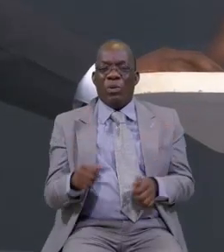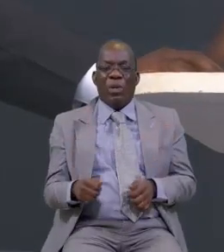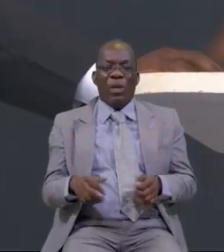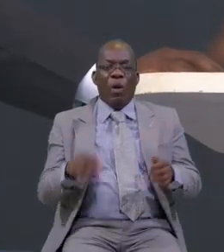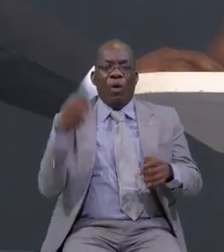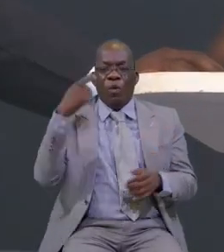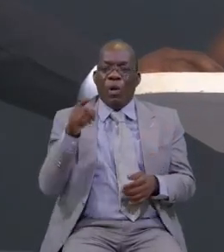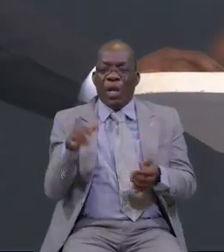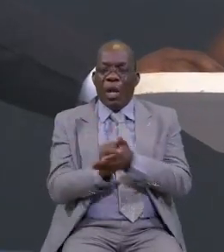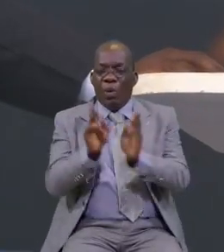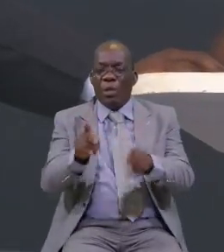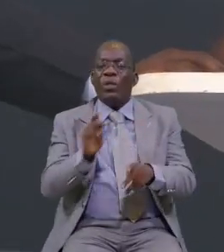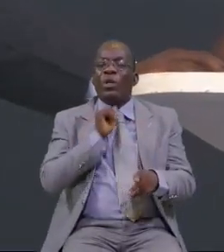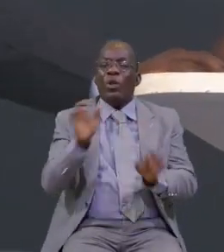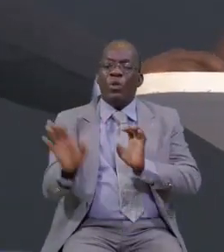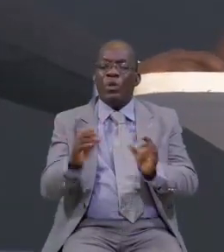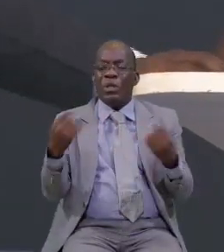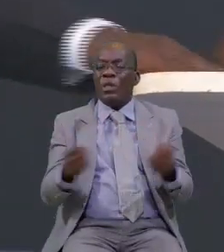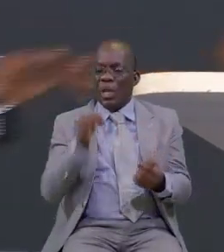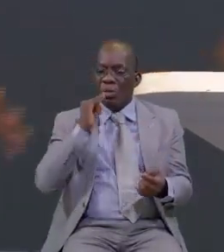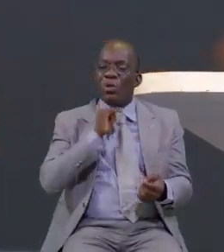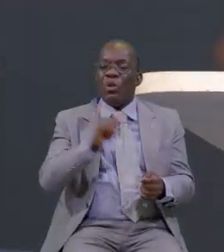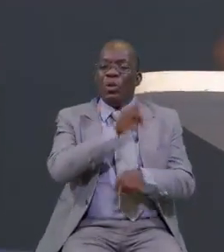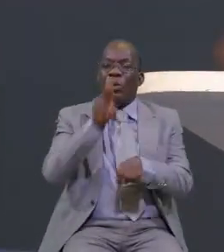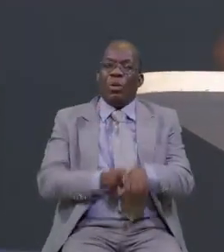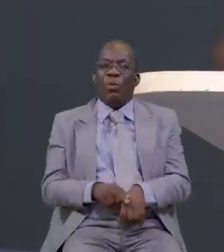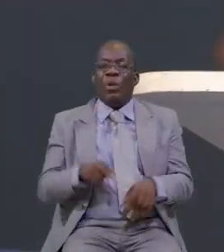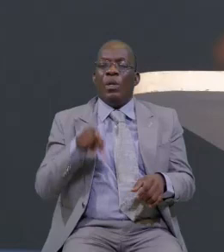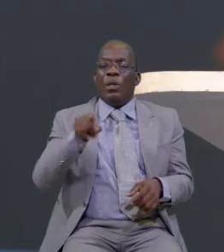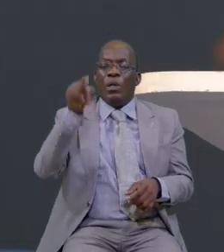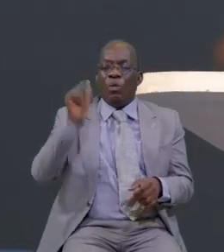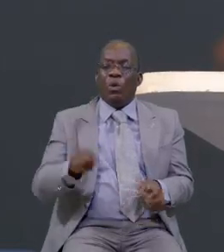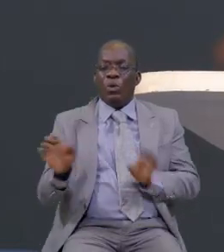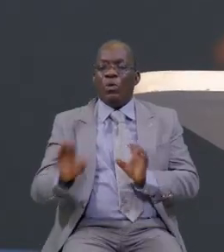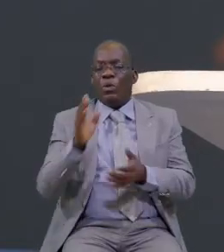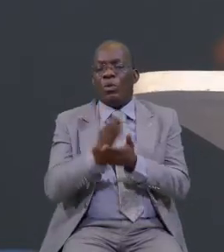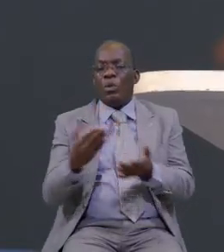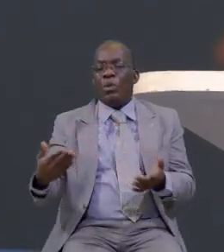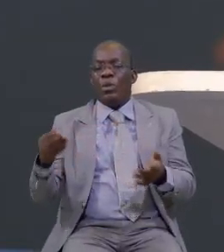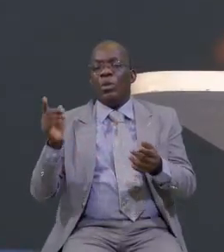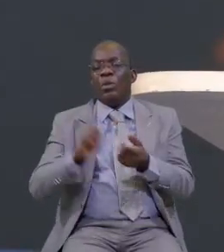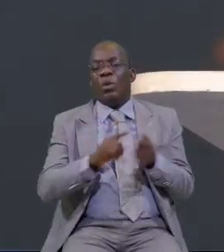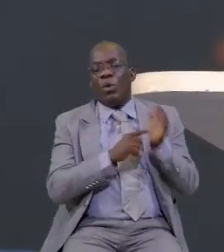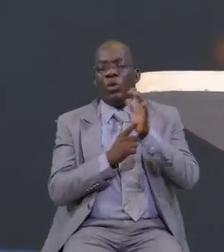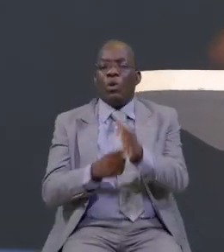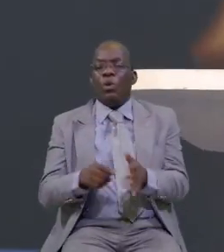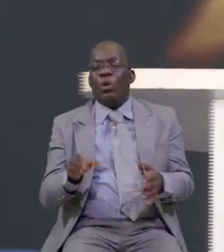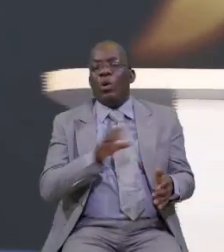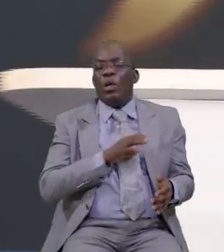It's abnormal. He must do something to show that Christ is not